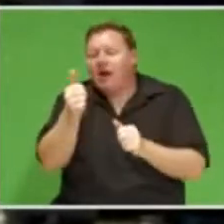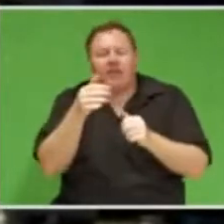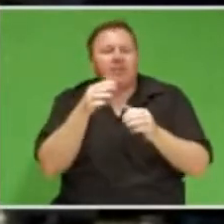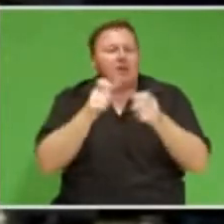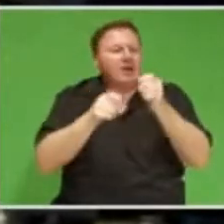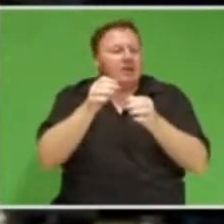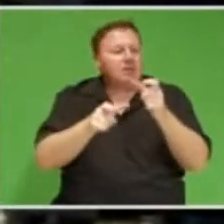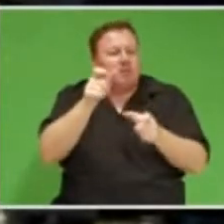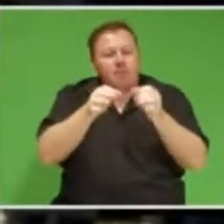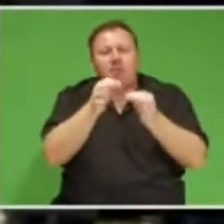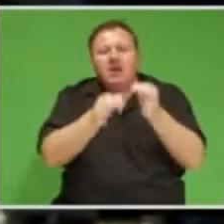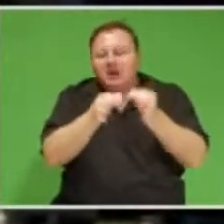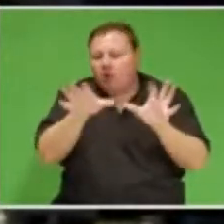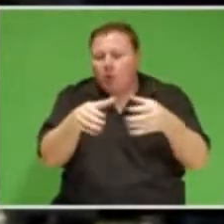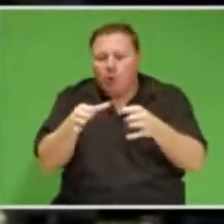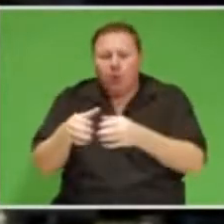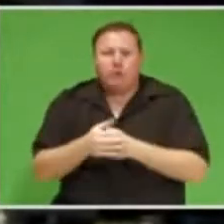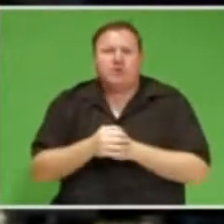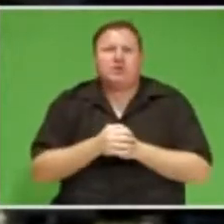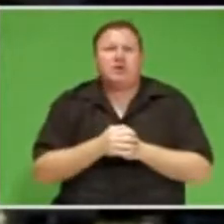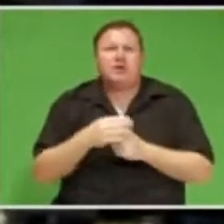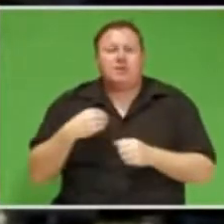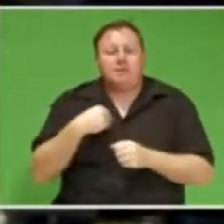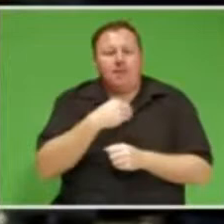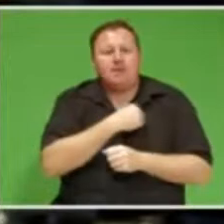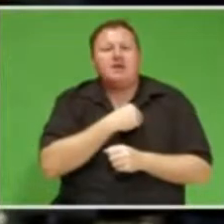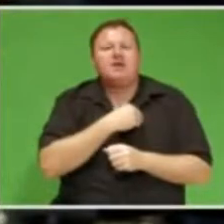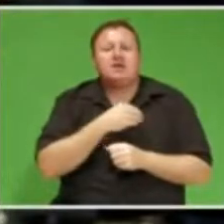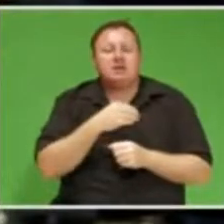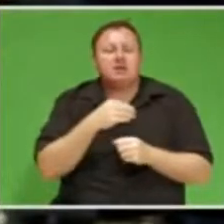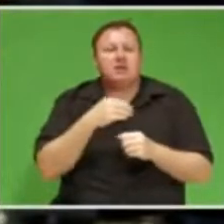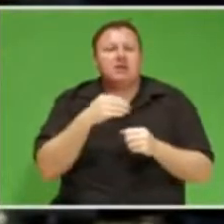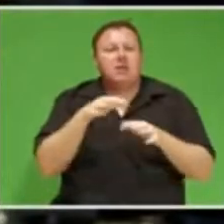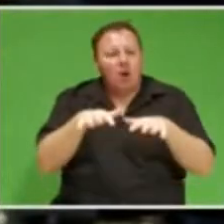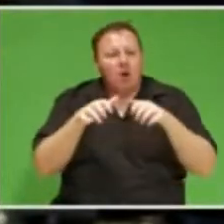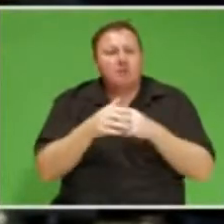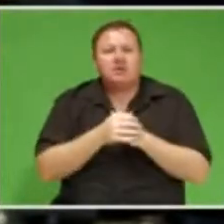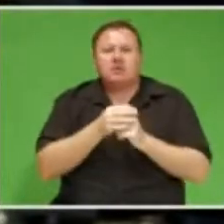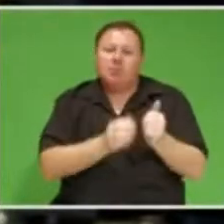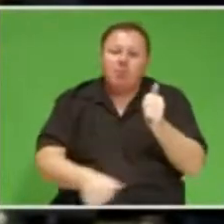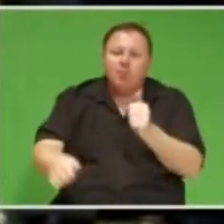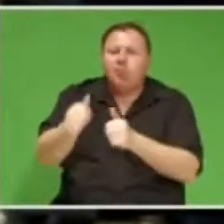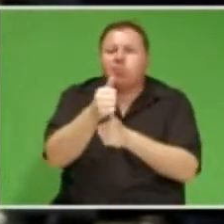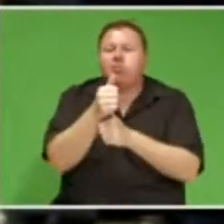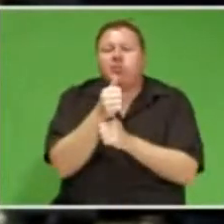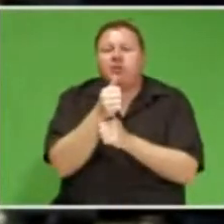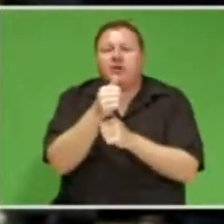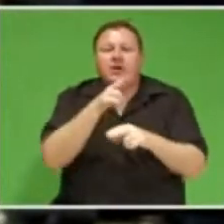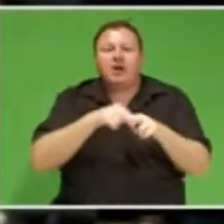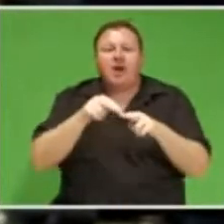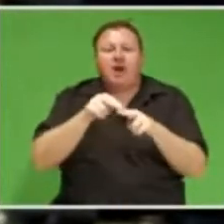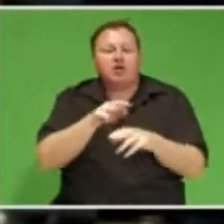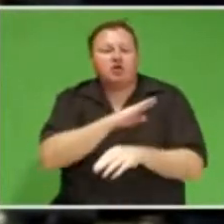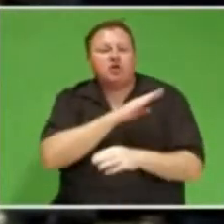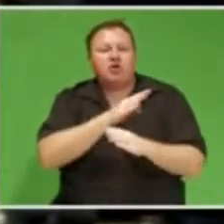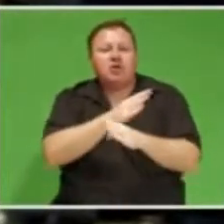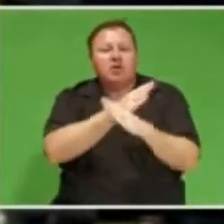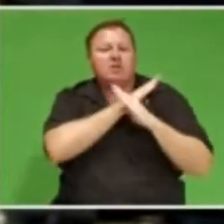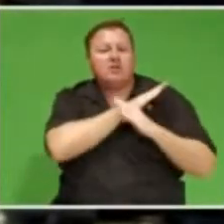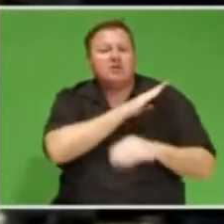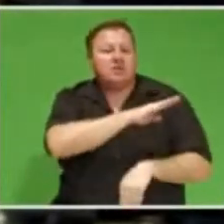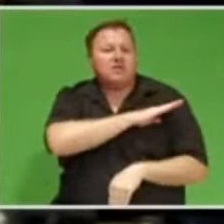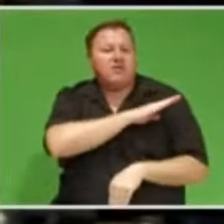Chief of the South African National Defense Force, Commissioner of the South African Police